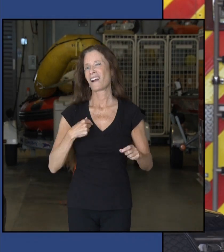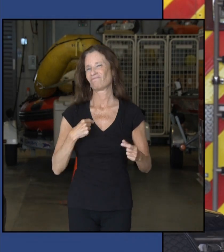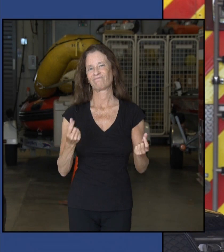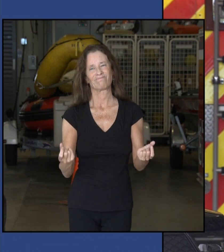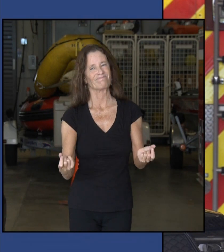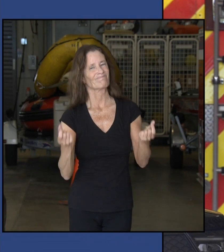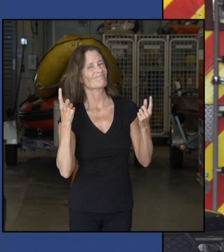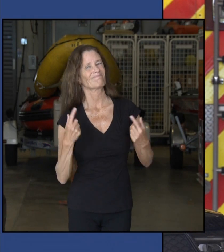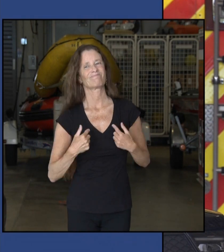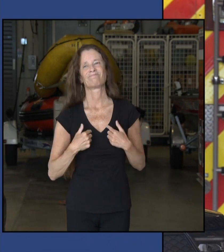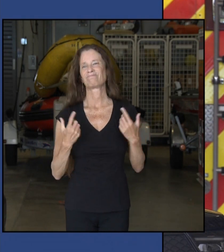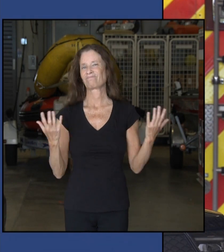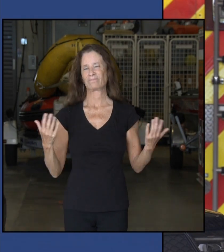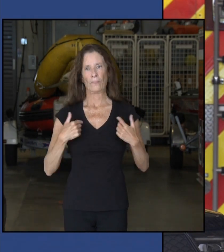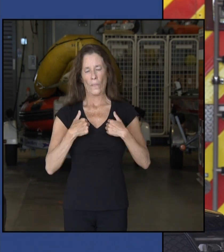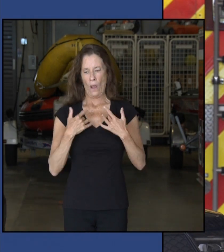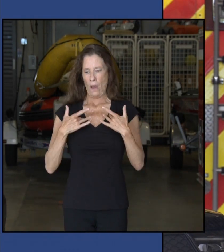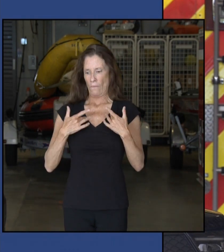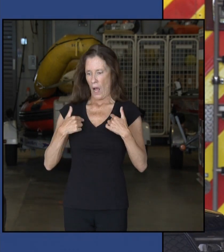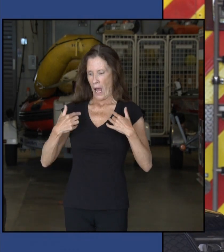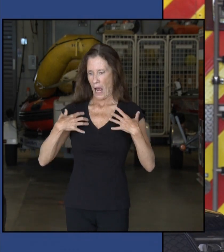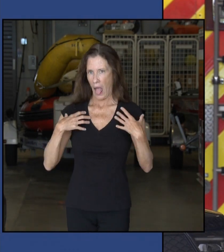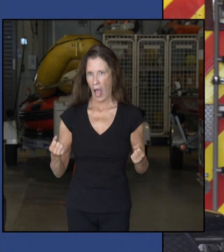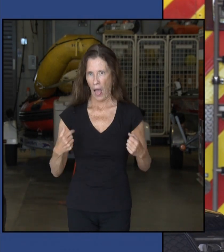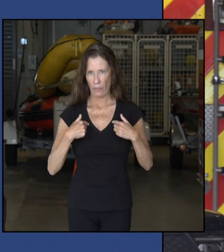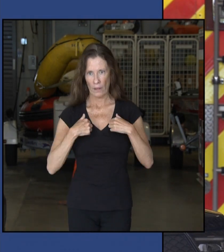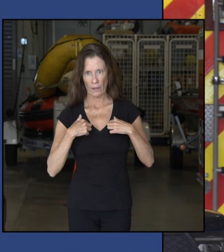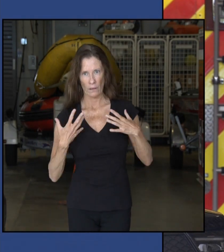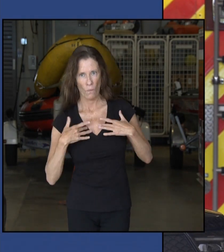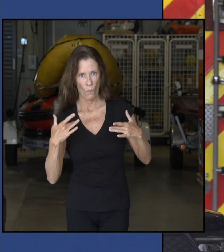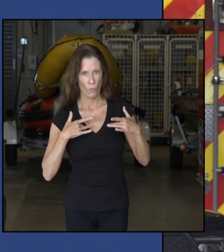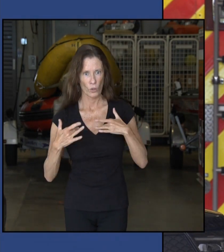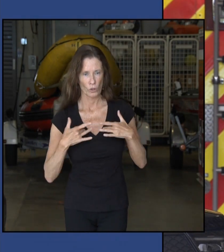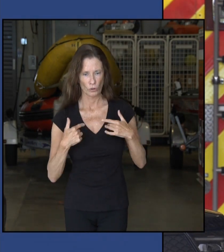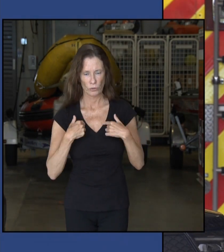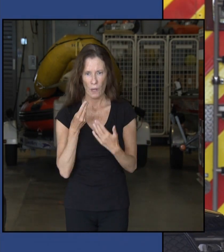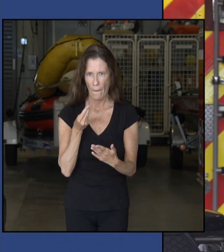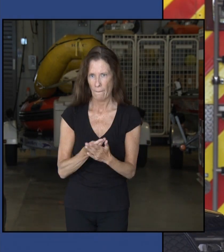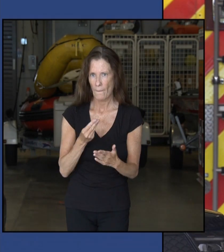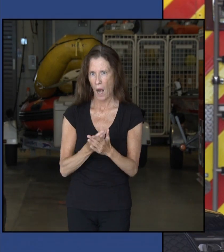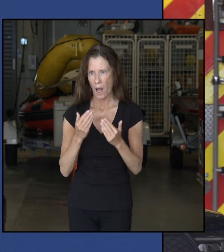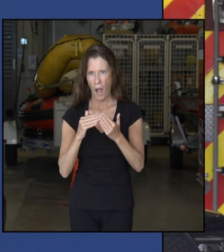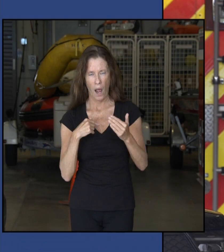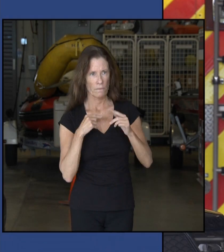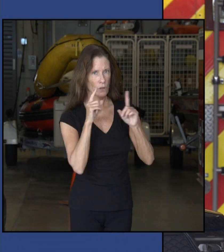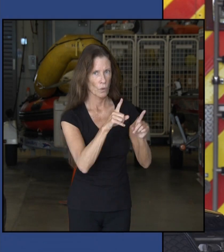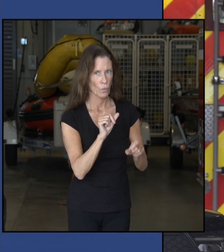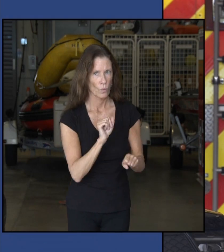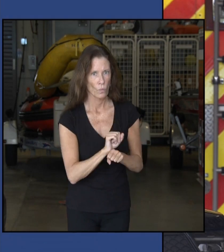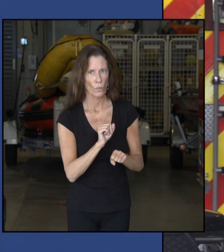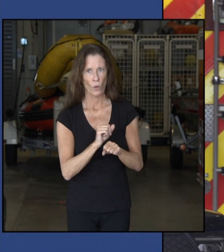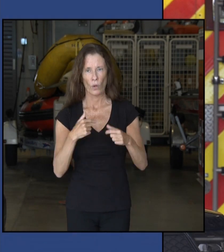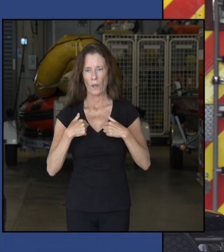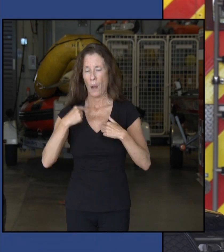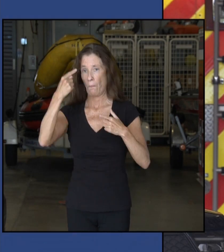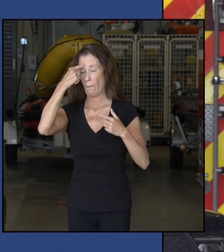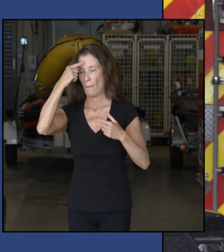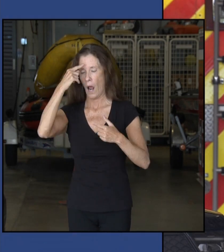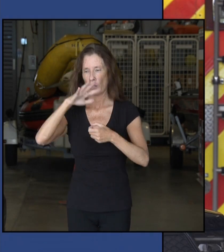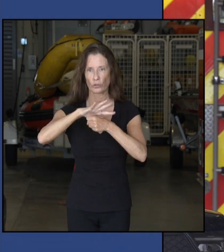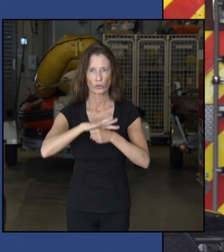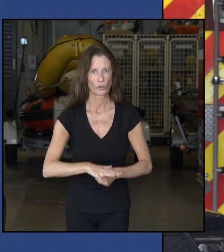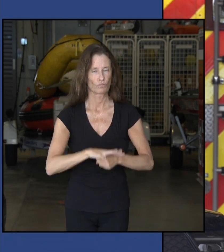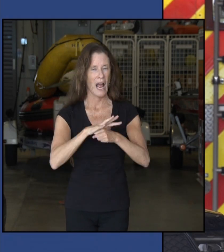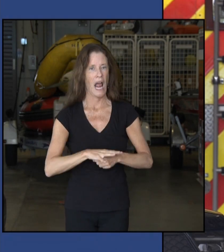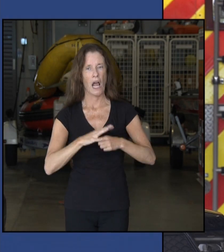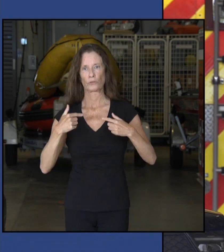about their health, but their livelihoods. We've seen secondary effects to include mental health crises, and some correlation